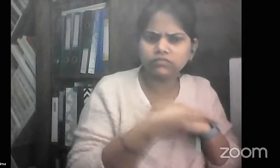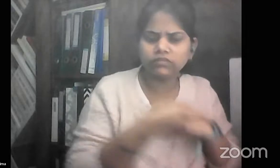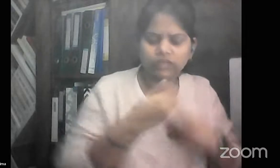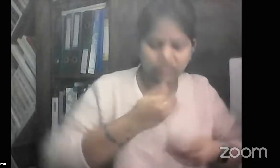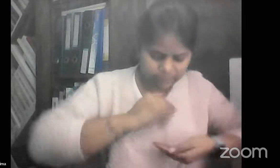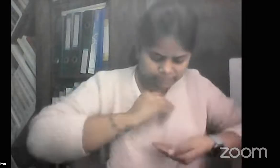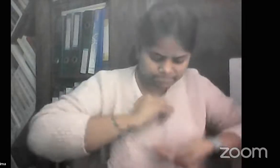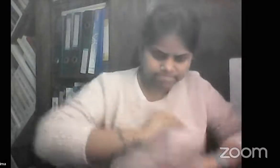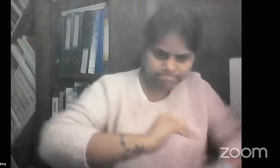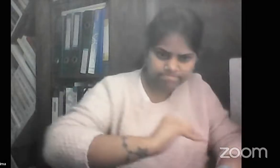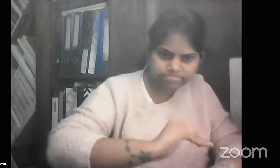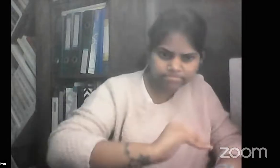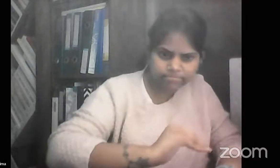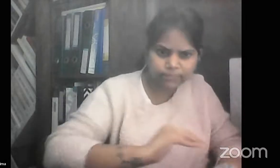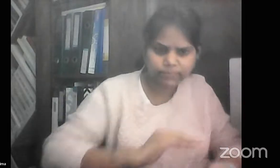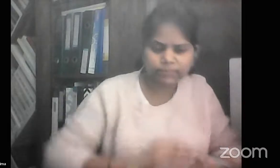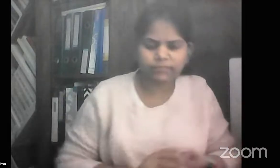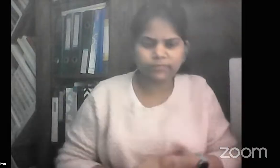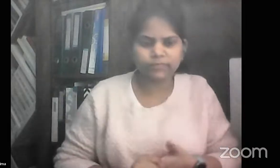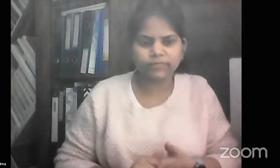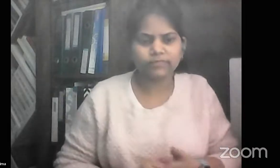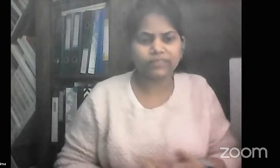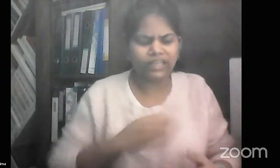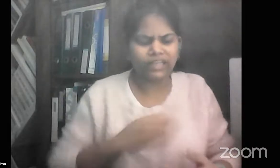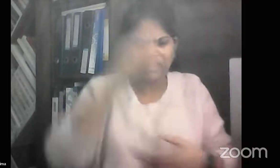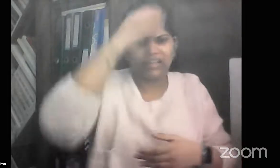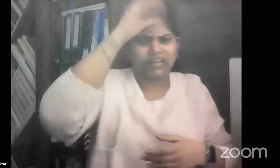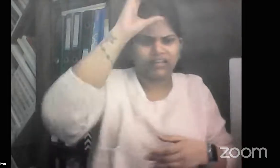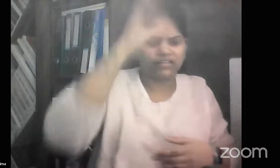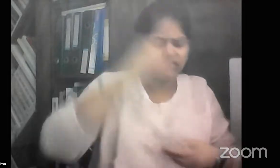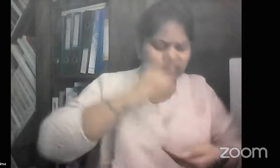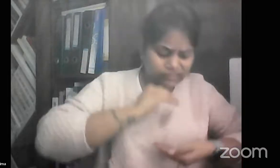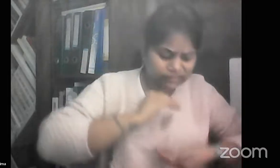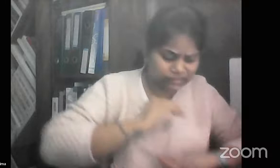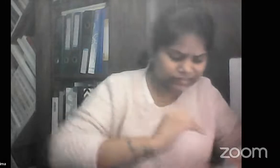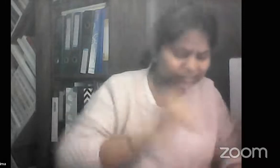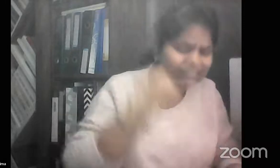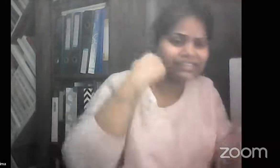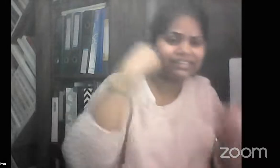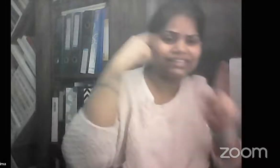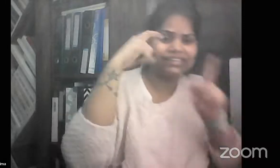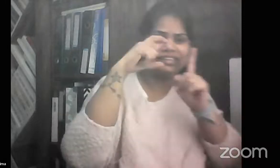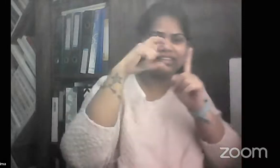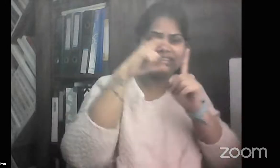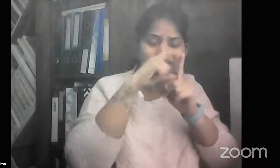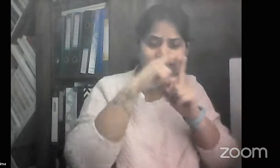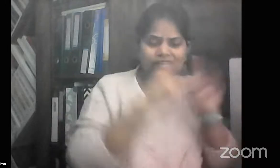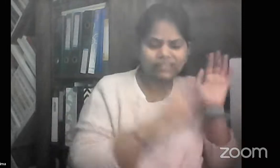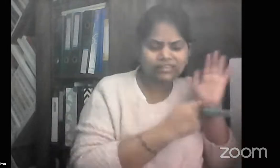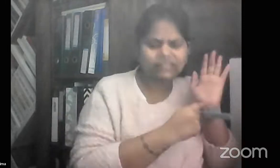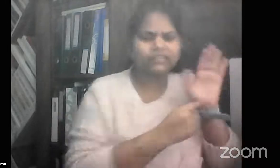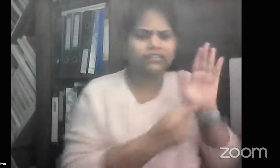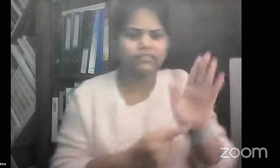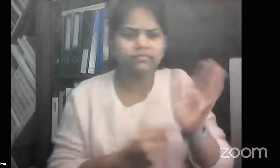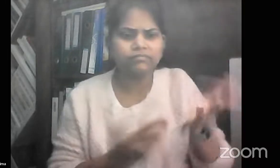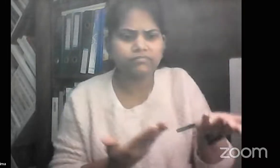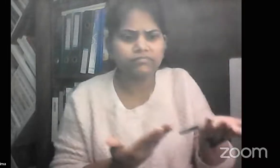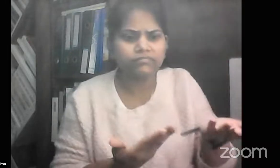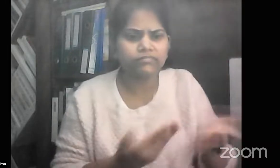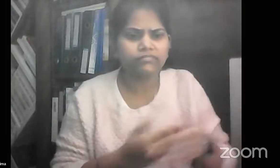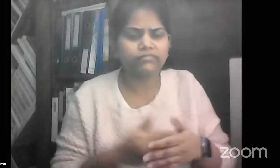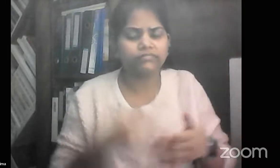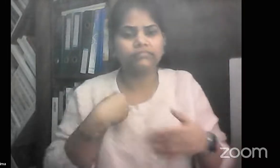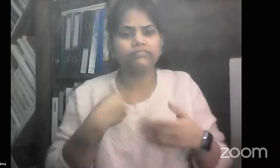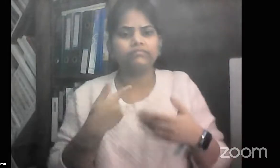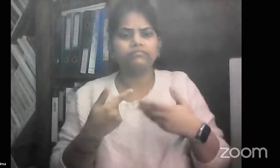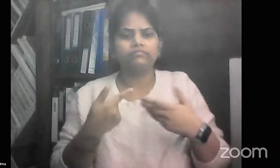the outrage. Now, these concepts of marginalized identities are represented or have been